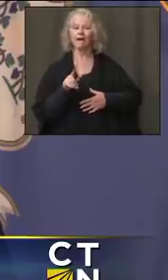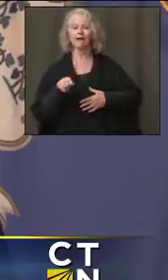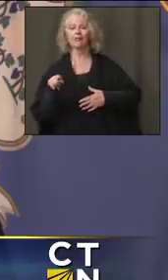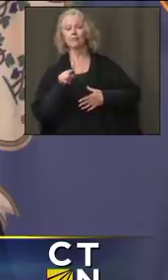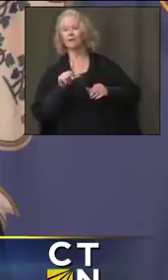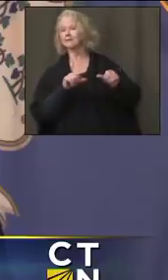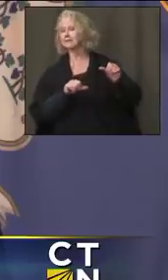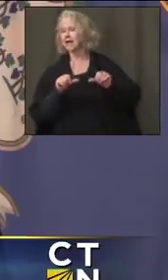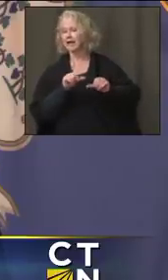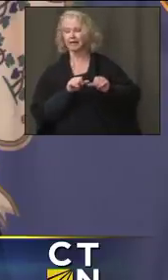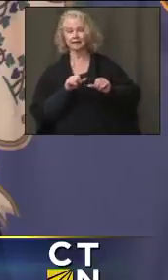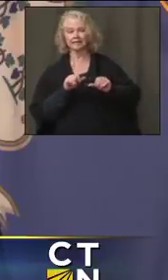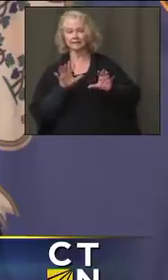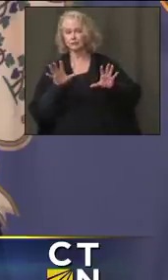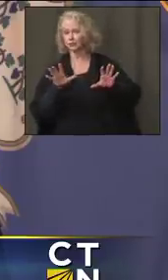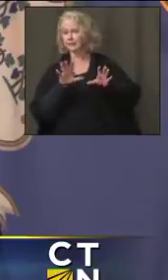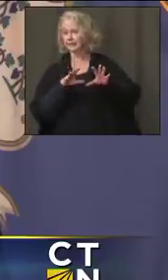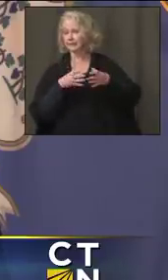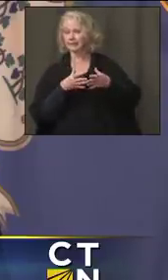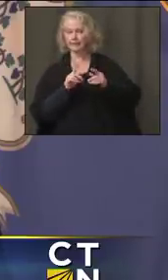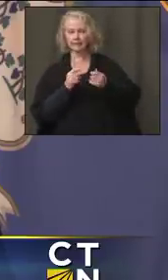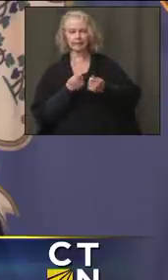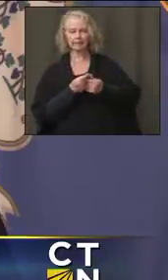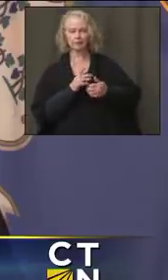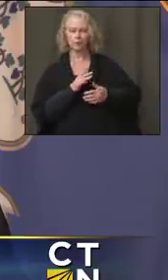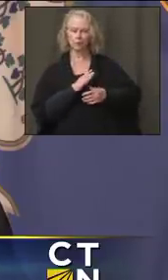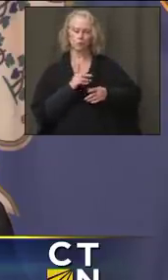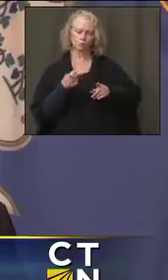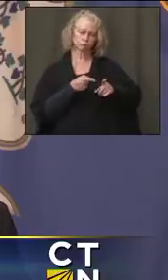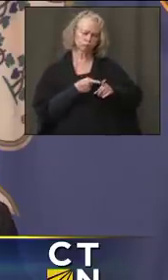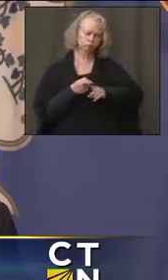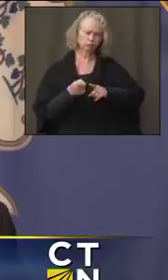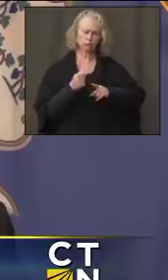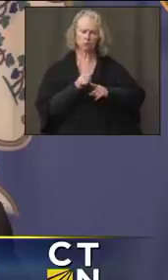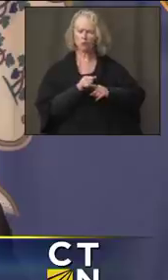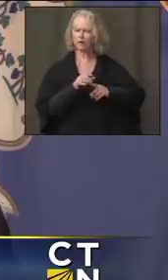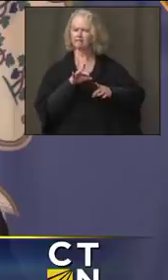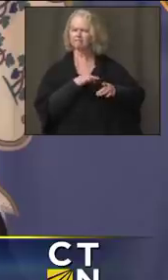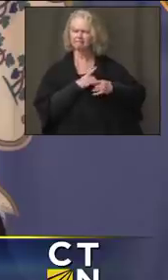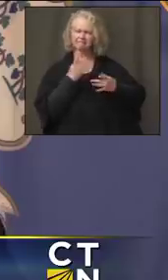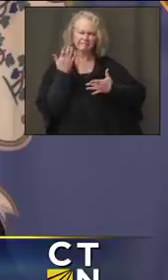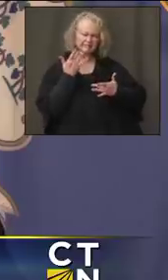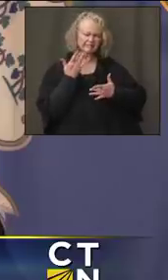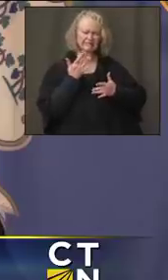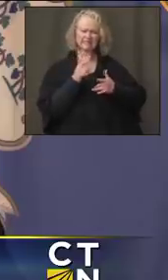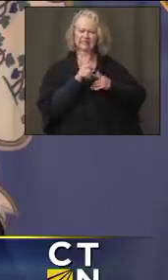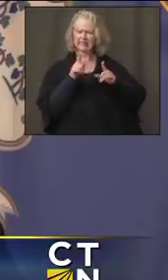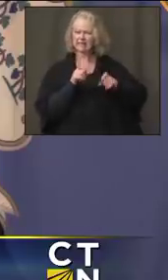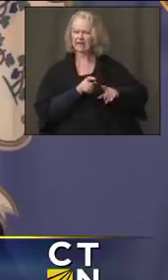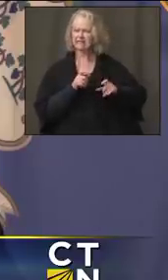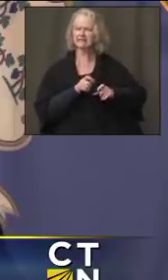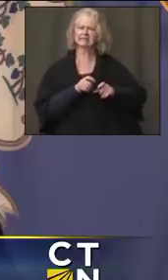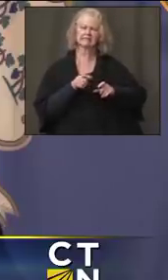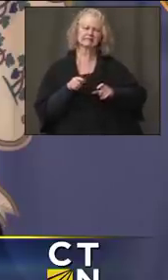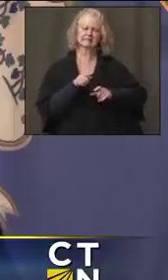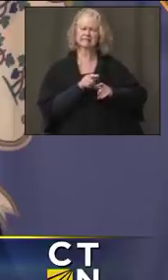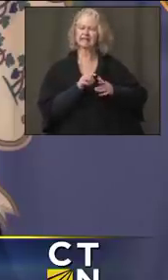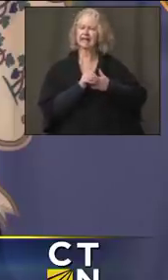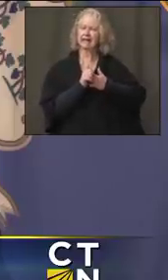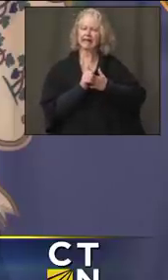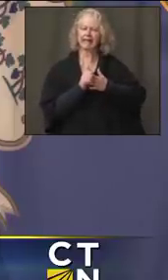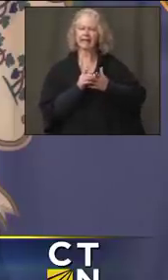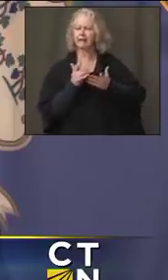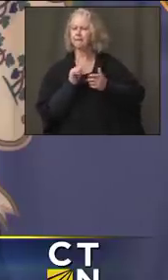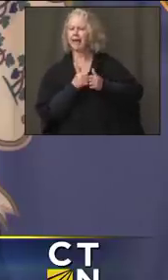you've put together, those who specialize in infectious disease, those who specialize in testing, those who are leading the way on